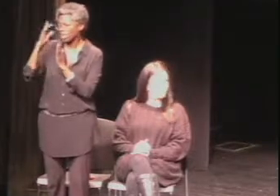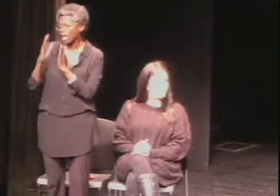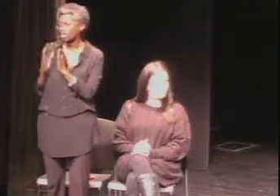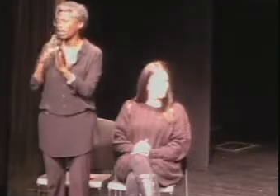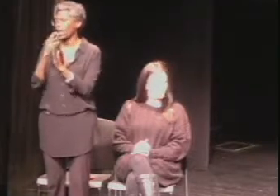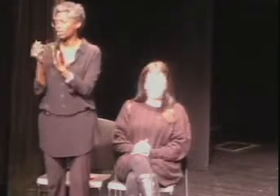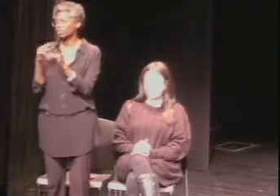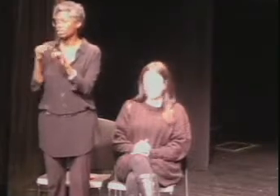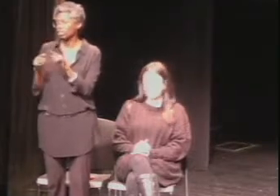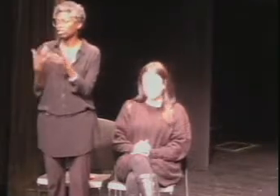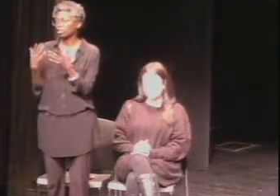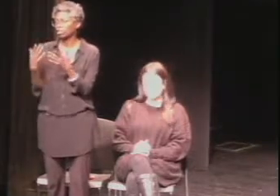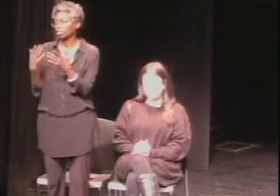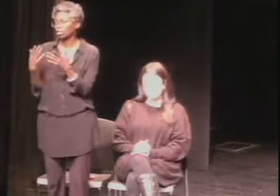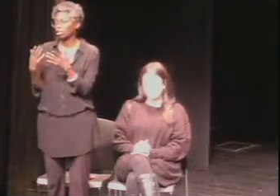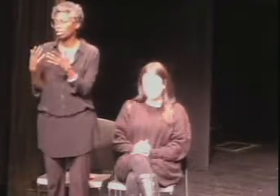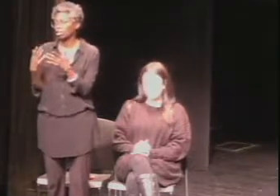various